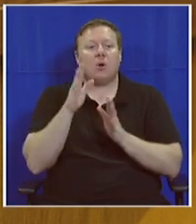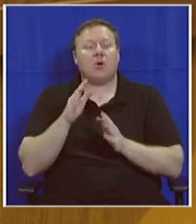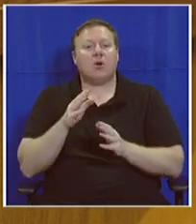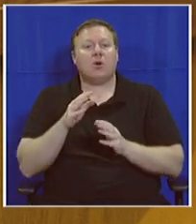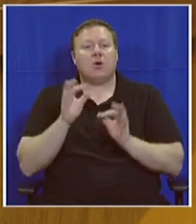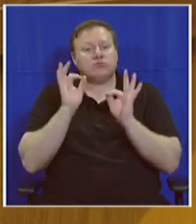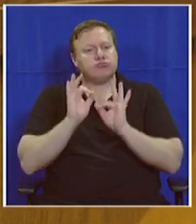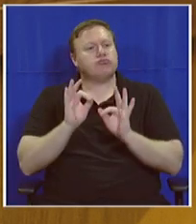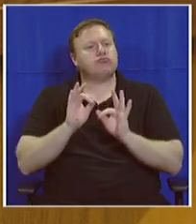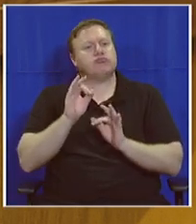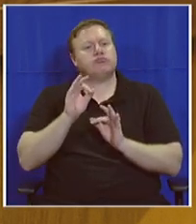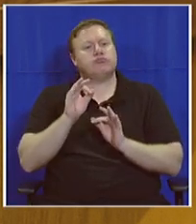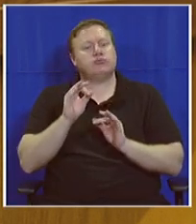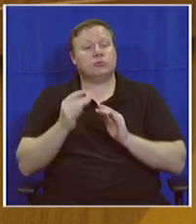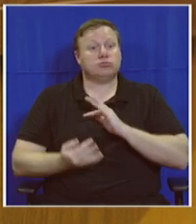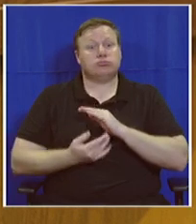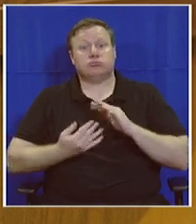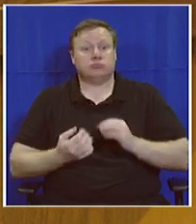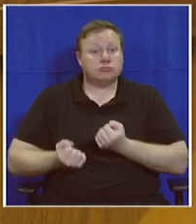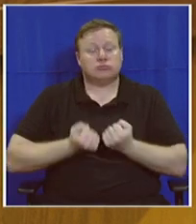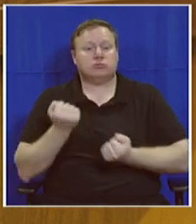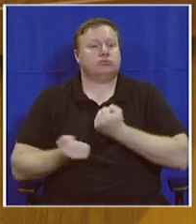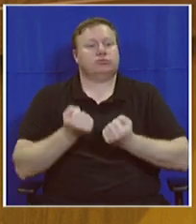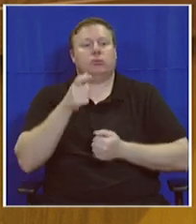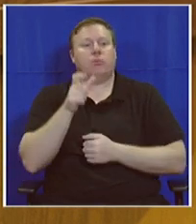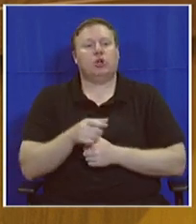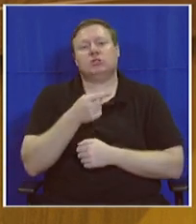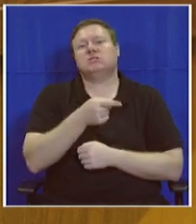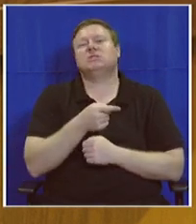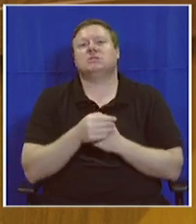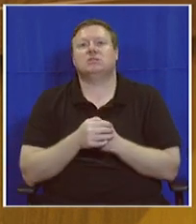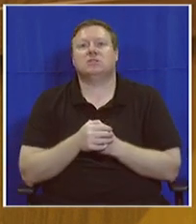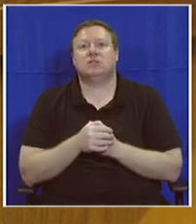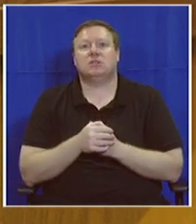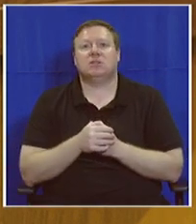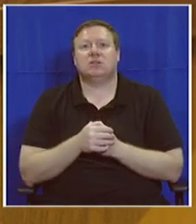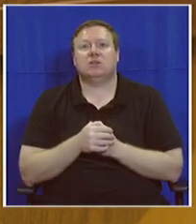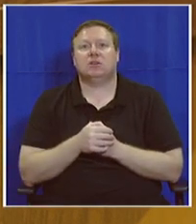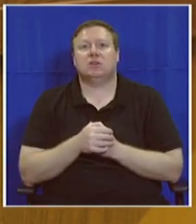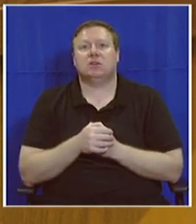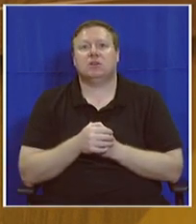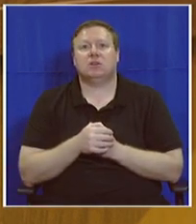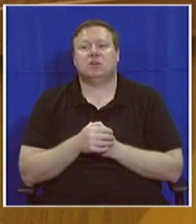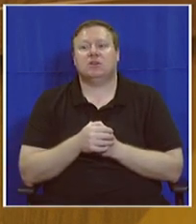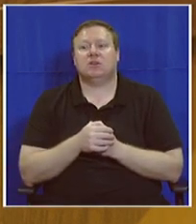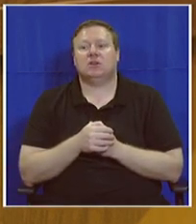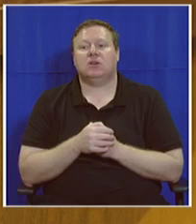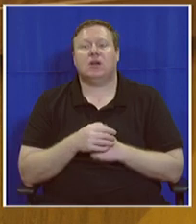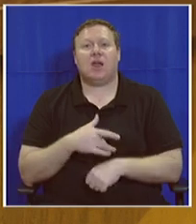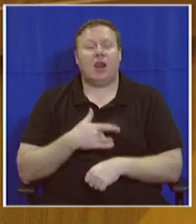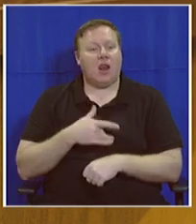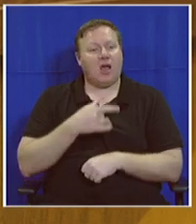energetic person she was all the time, including the remarkable life she had and